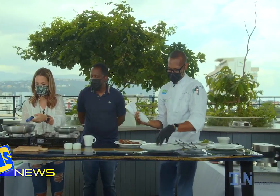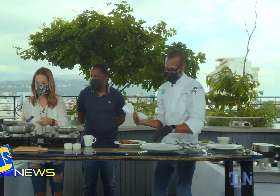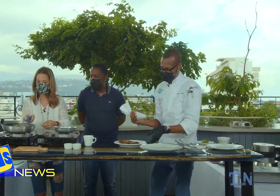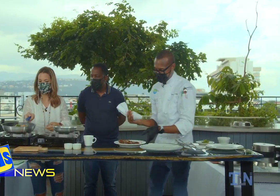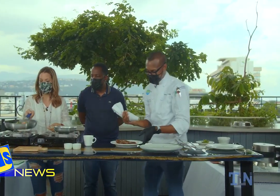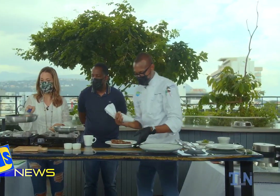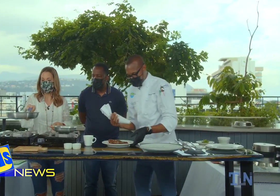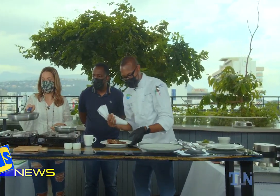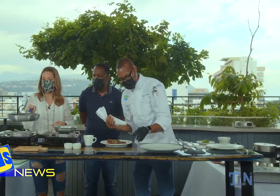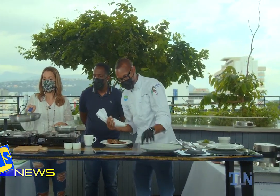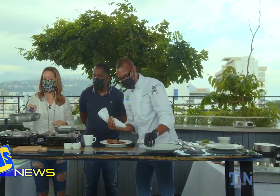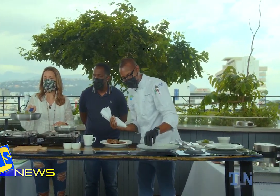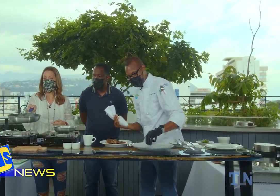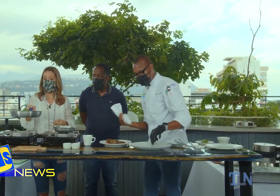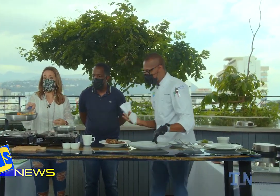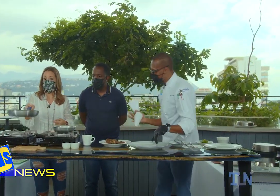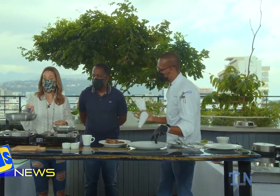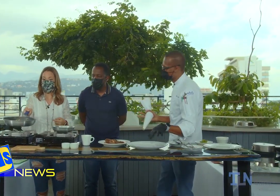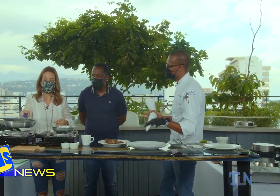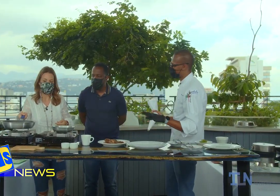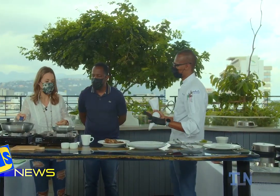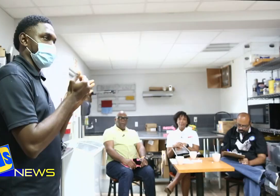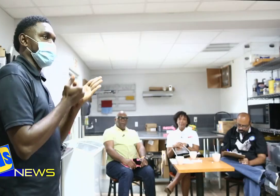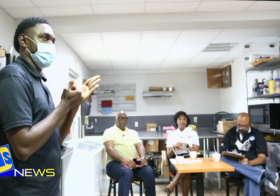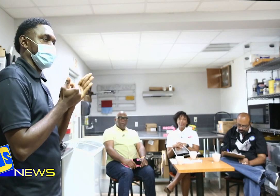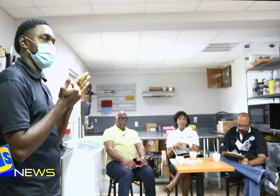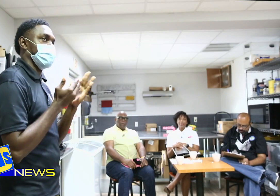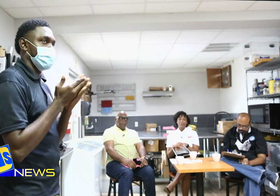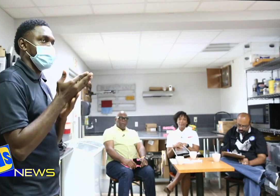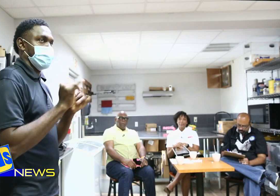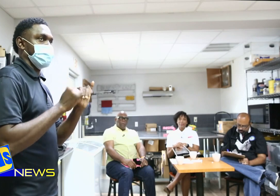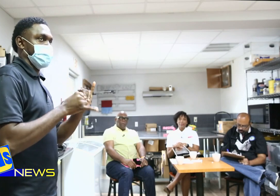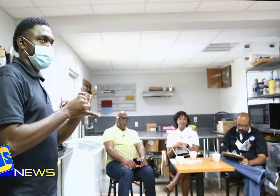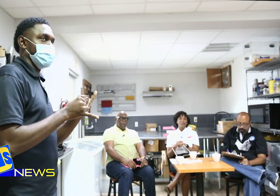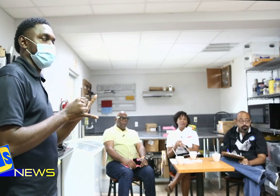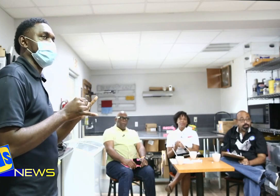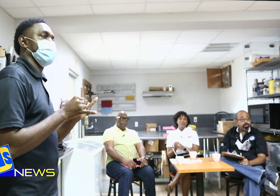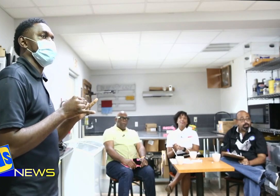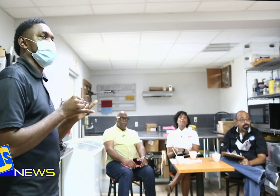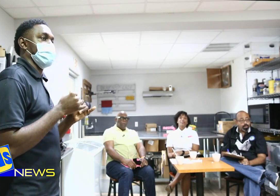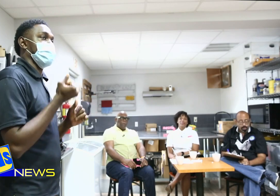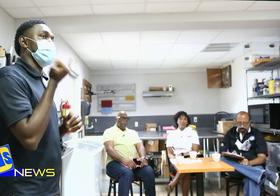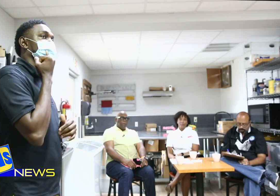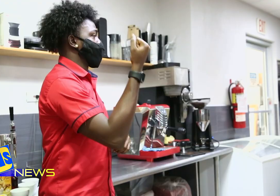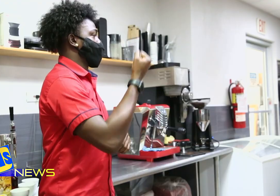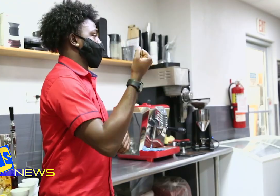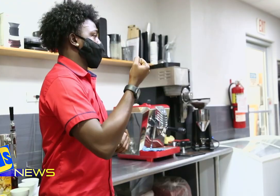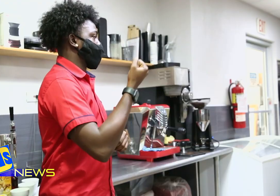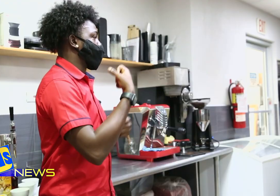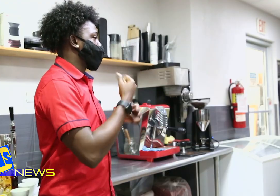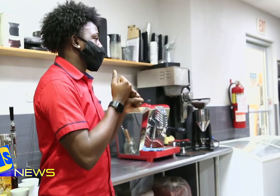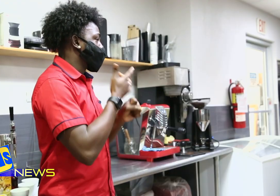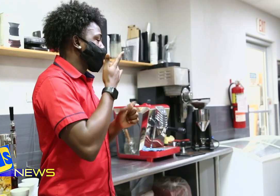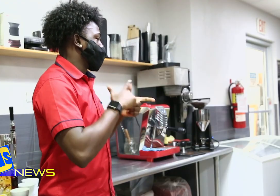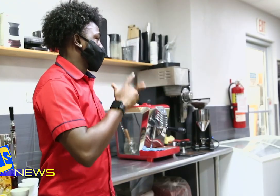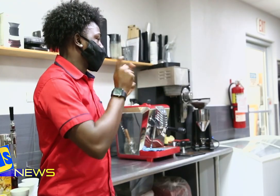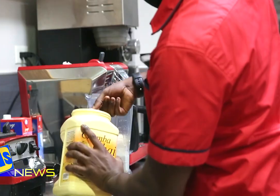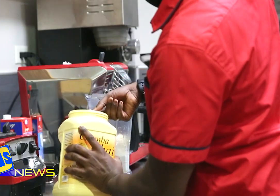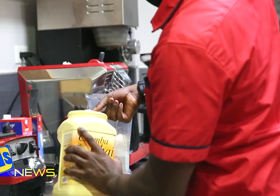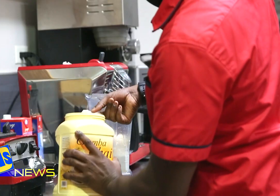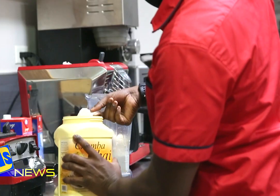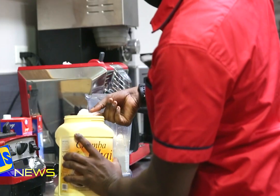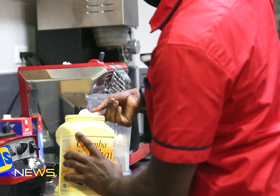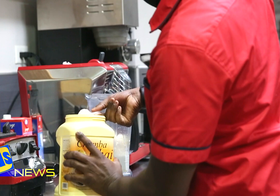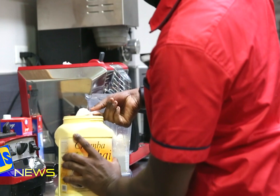minister says the initiative, which is currently at concept phase, is to also provide employment for hundreds of people as the bean is maximized.